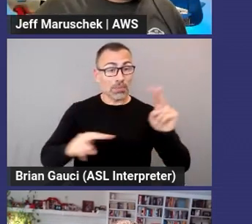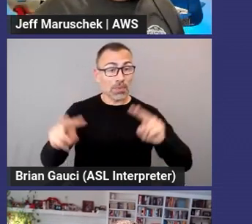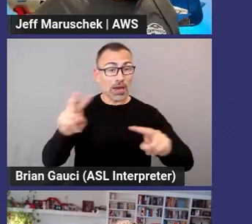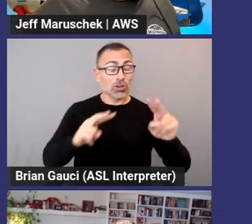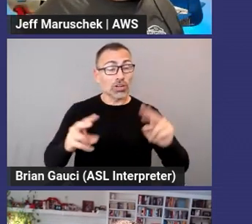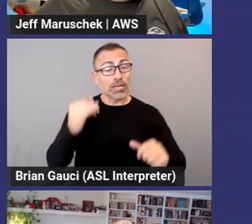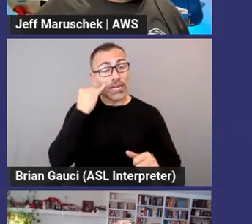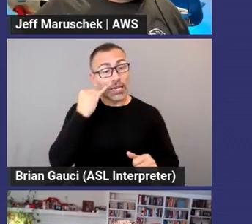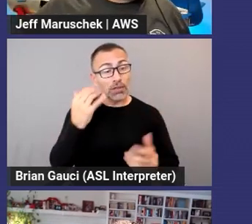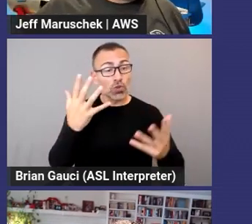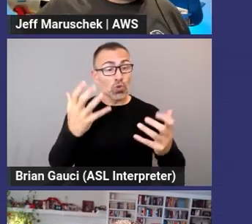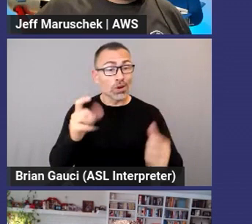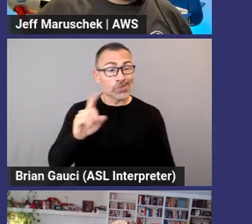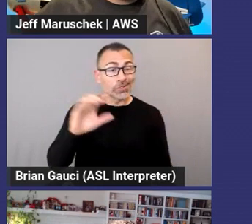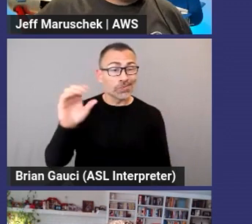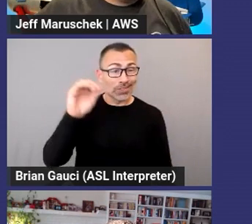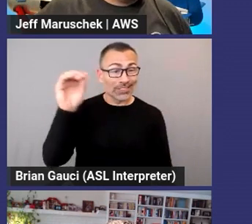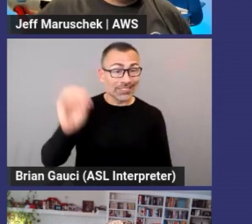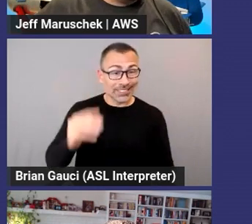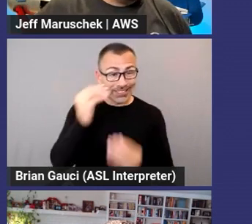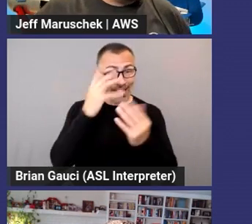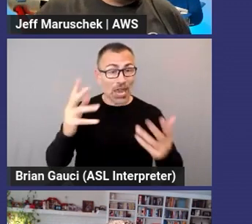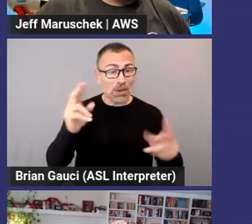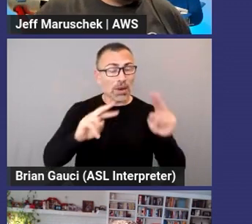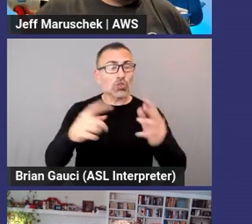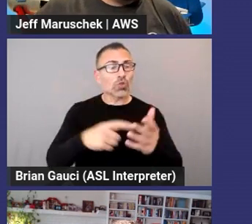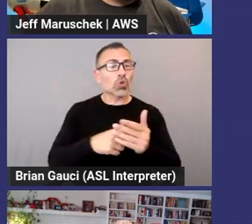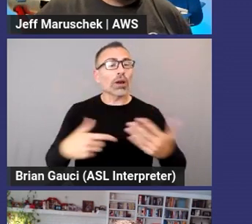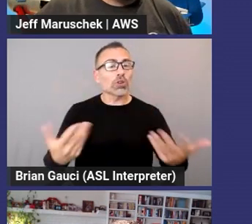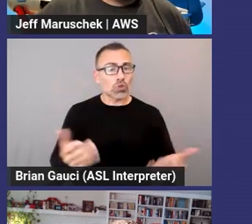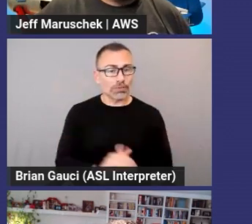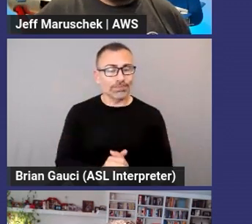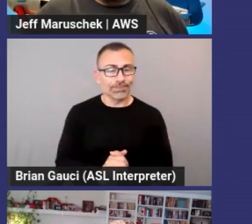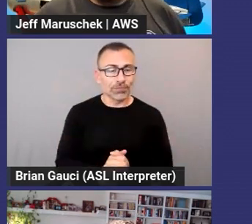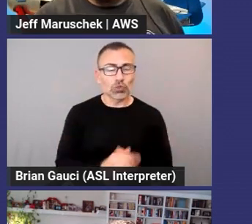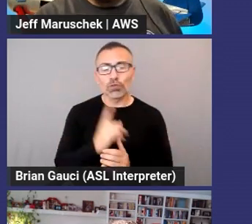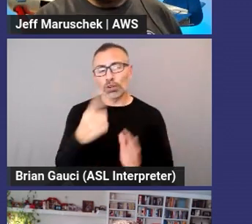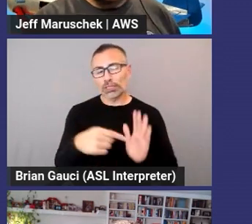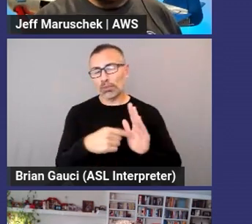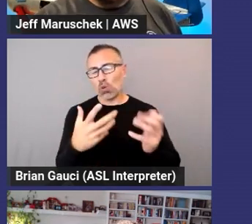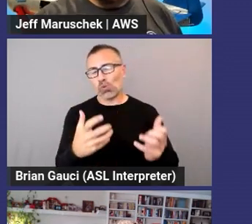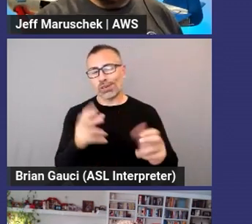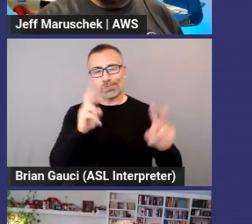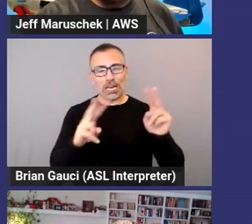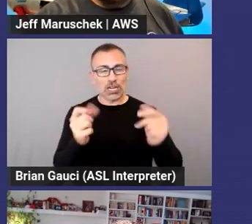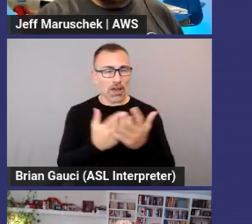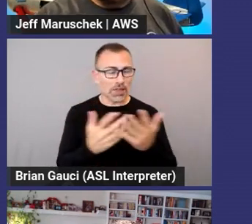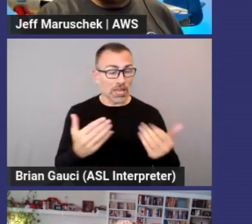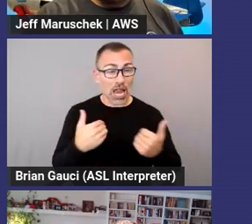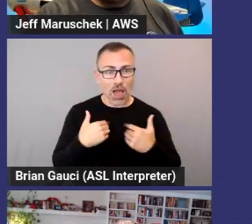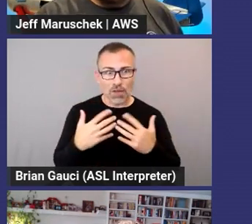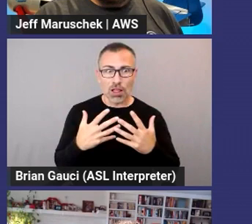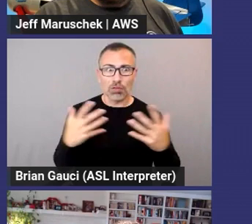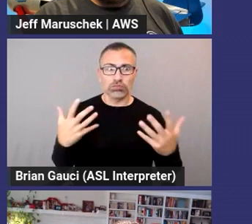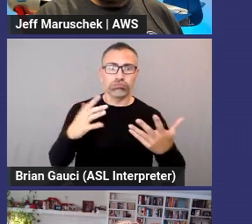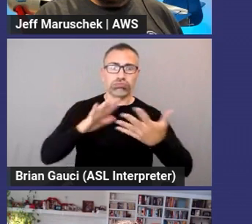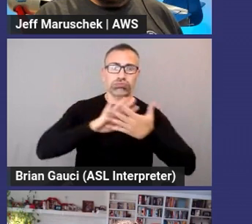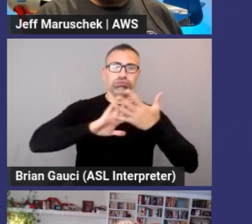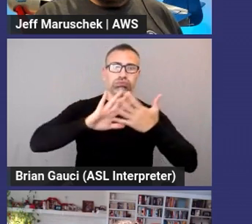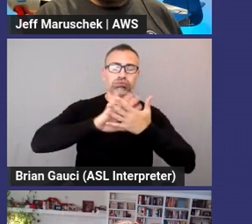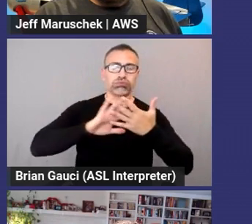monitor 100% of your traffic. So let's say I want to monitor everything and I have a large global traffic.